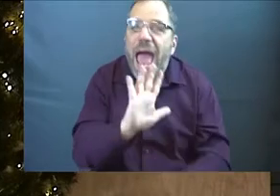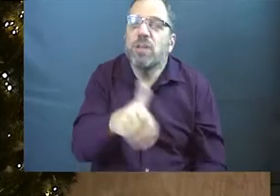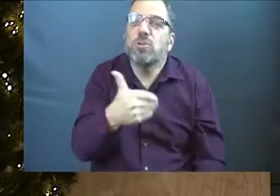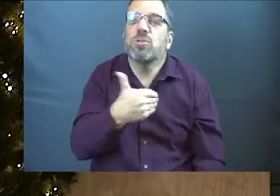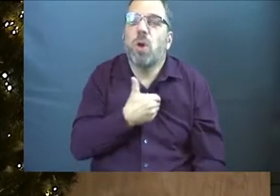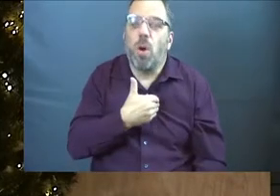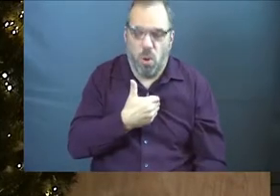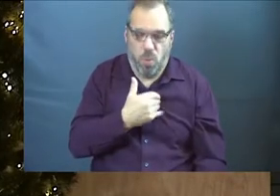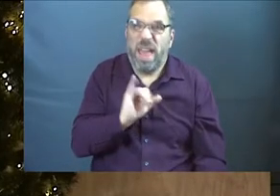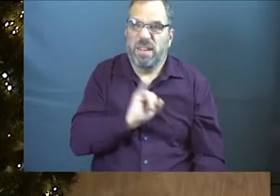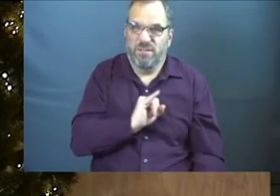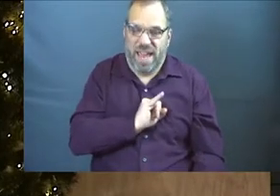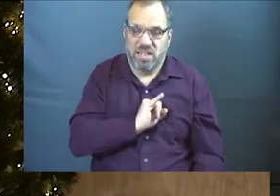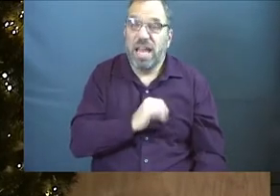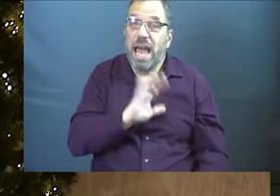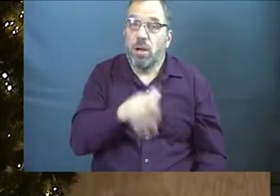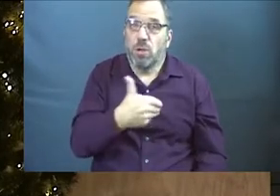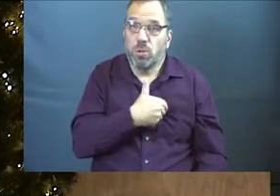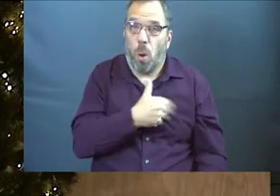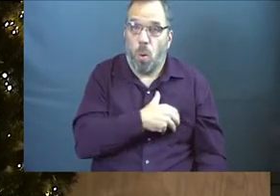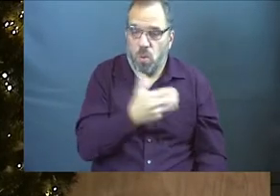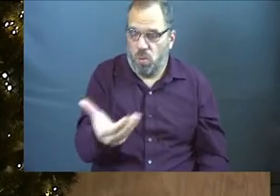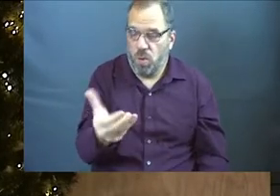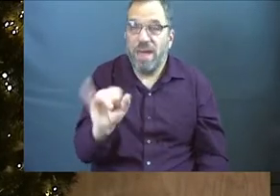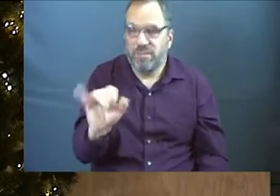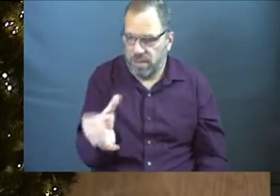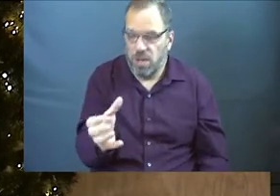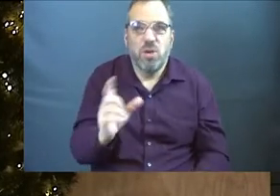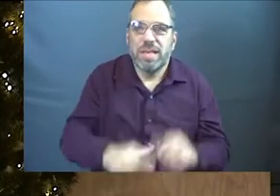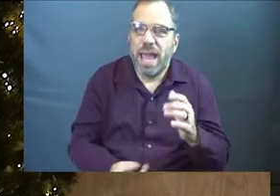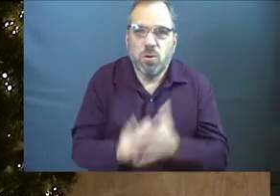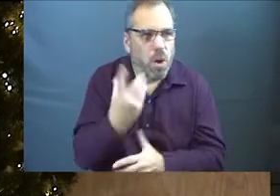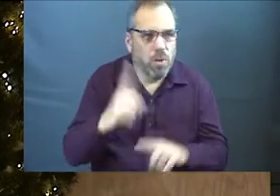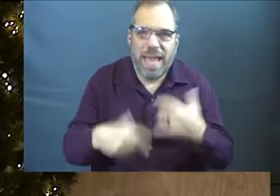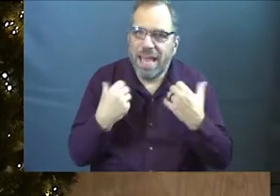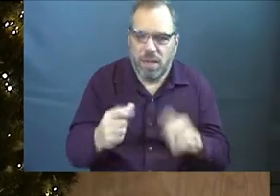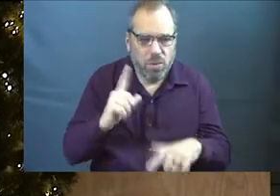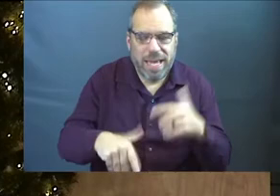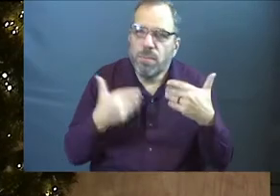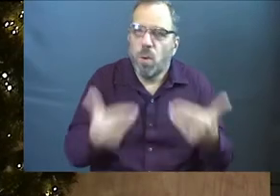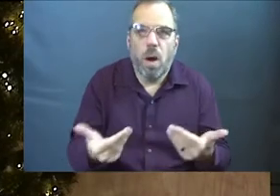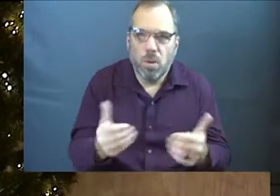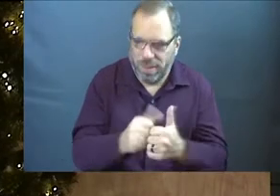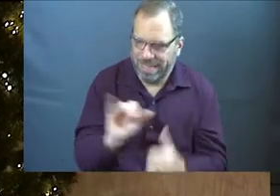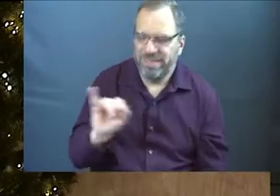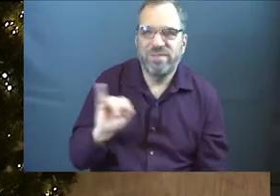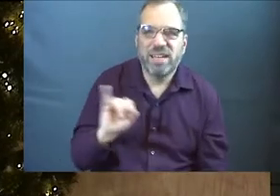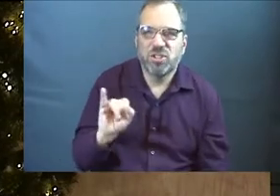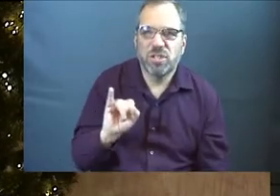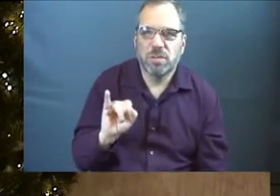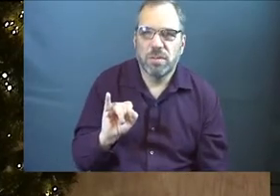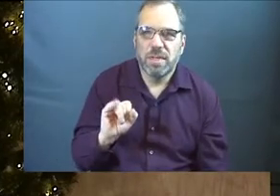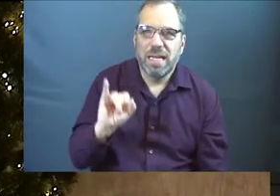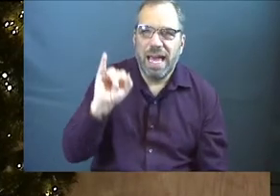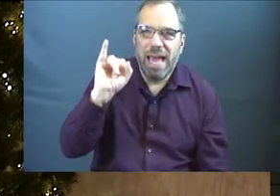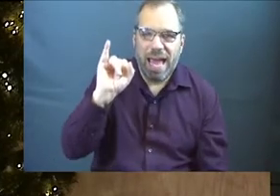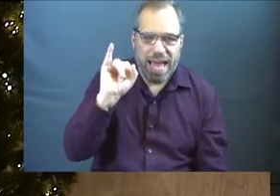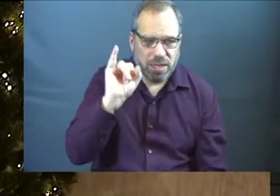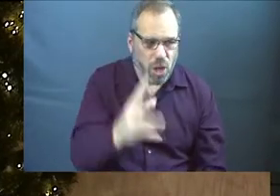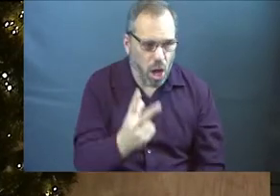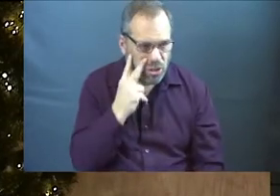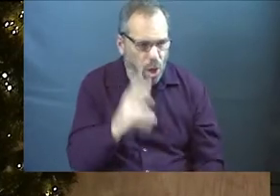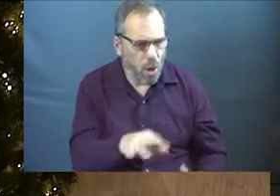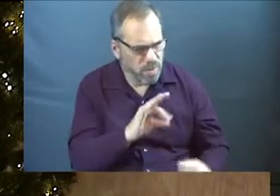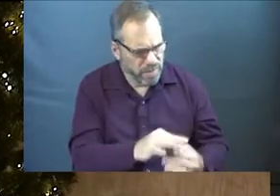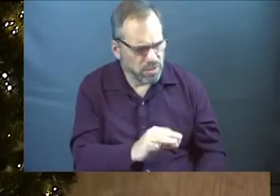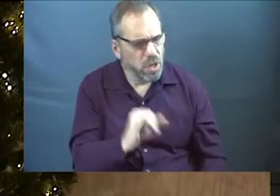thing. Sometimes we get an infection in our soul and you can't heal, you can't grow, you can't move on. And God saw perfectionism in